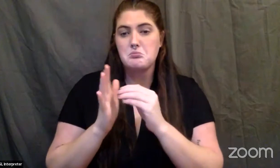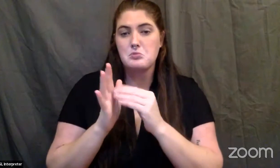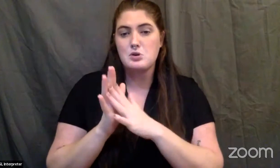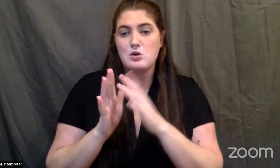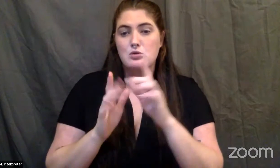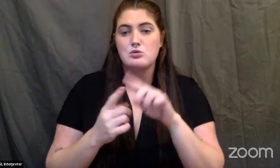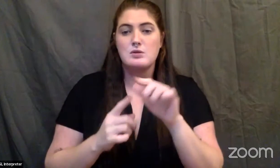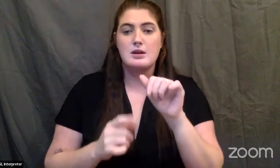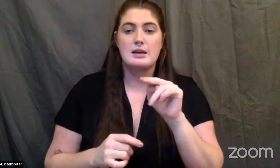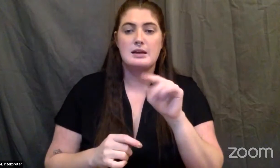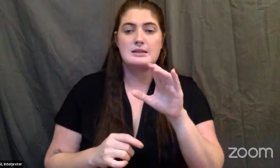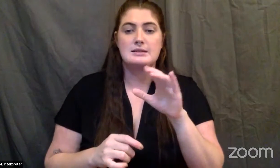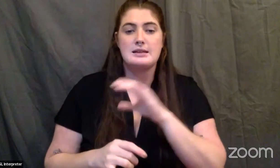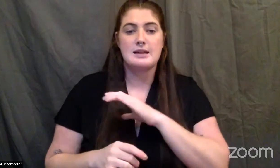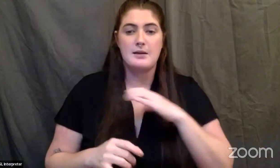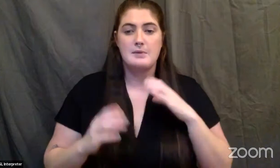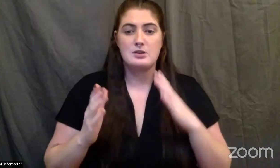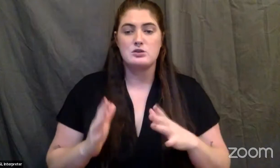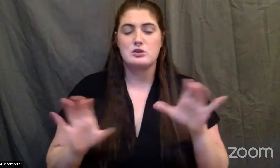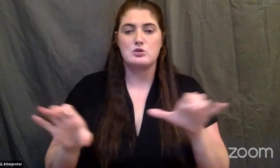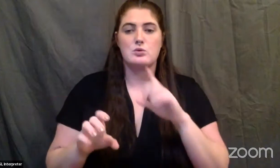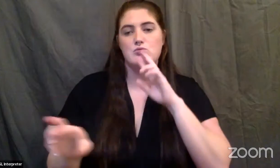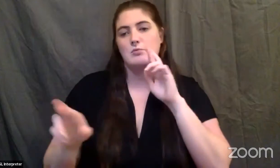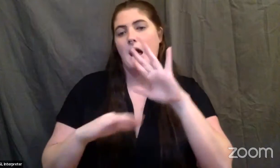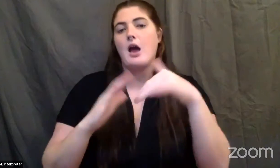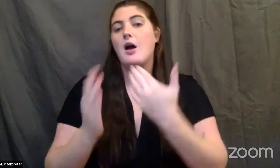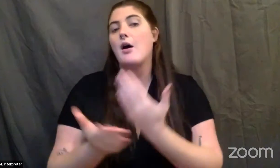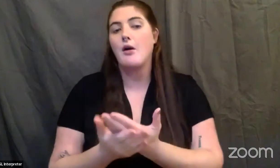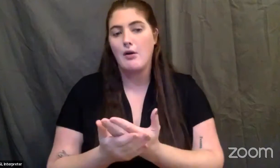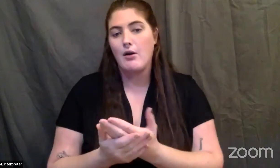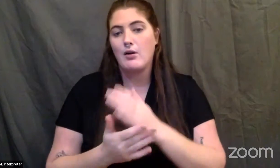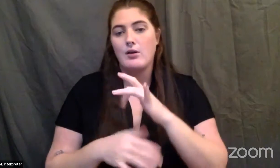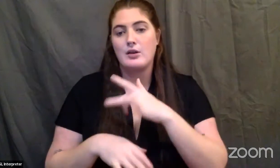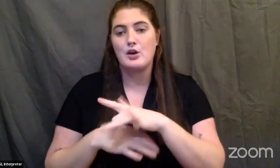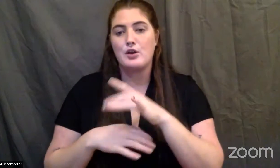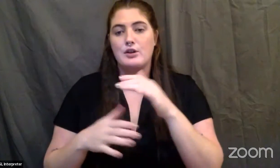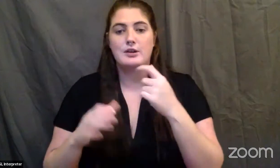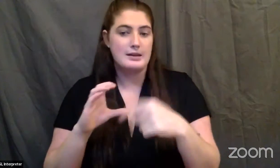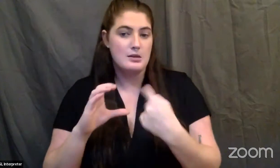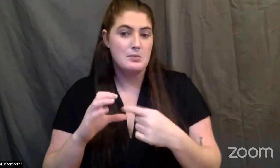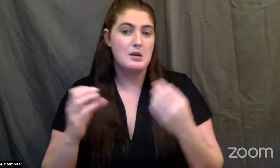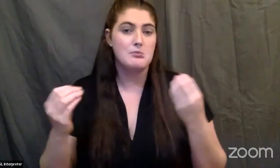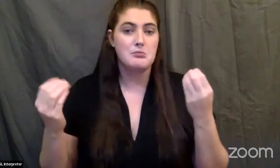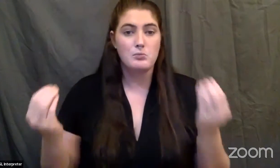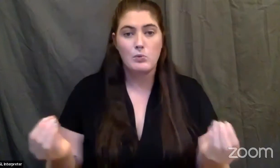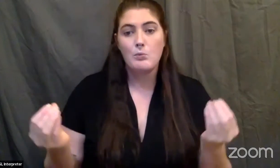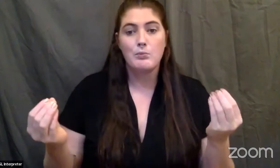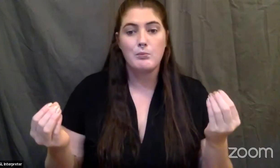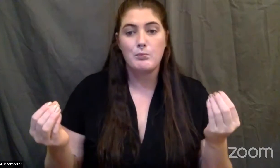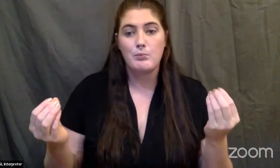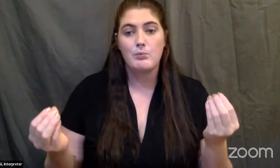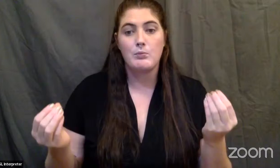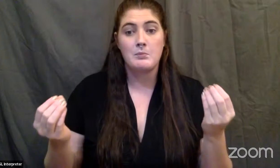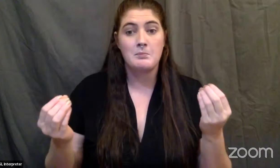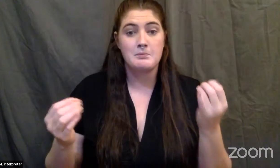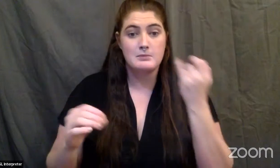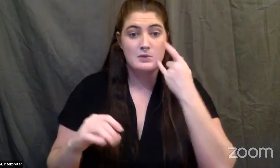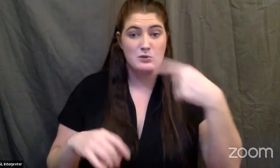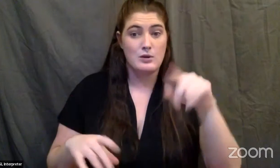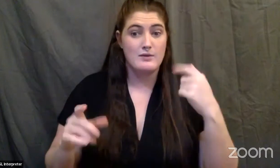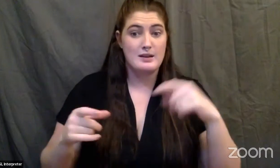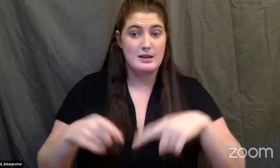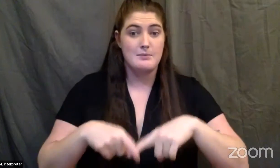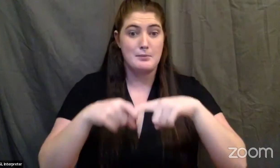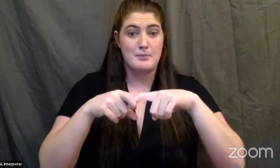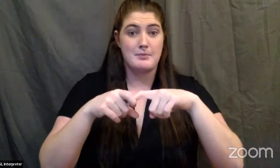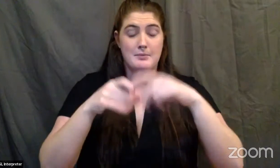ANC commissioners. I'll just do a reply all on the earlier emails. So unless you guys have any objections, I'm going to